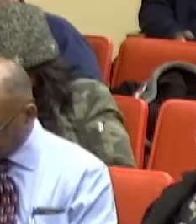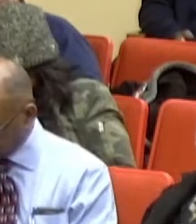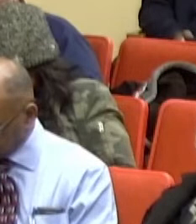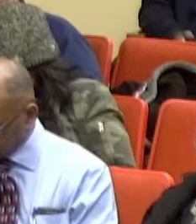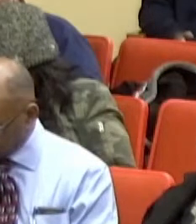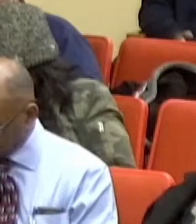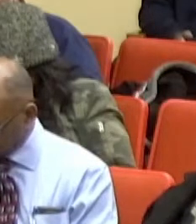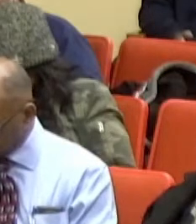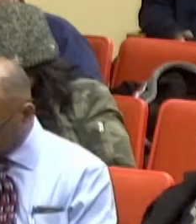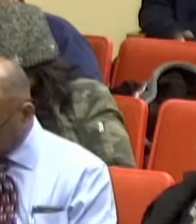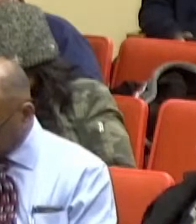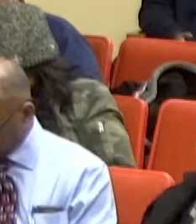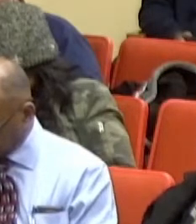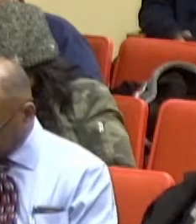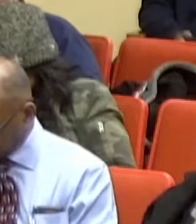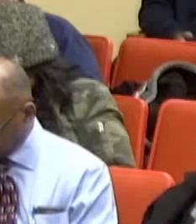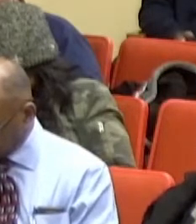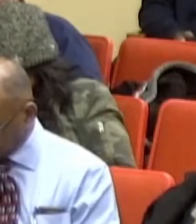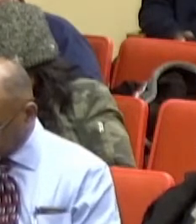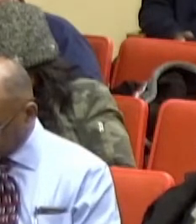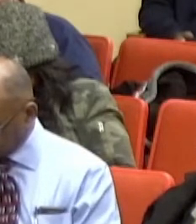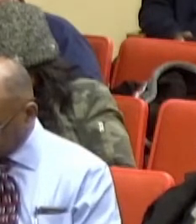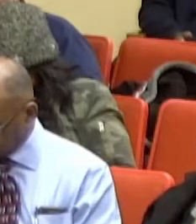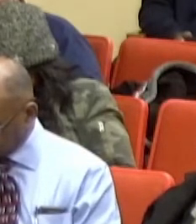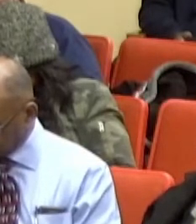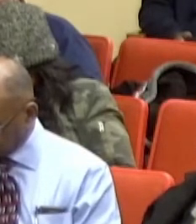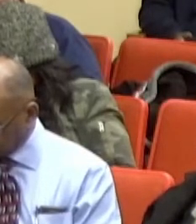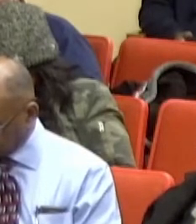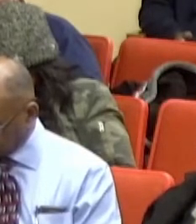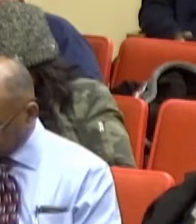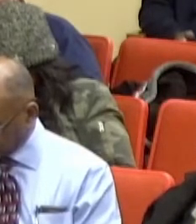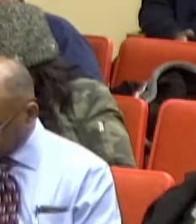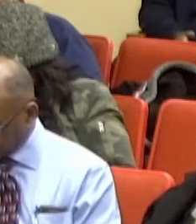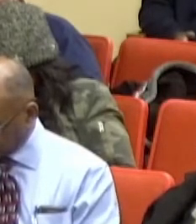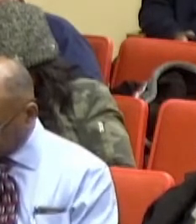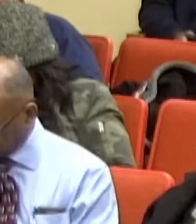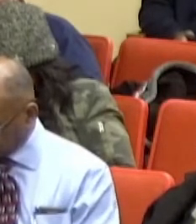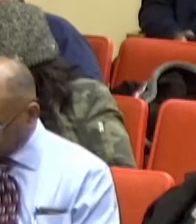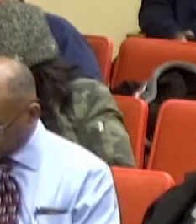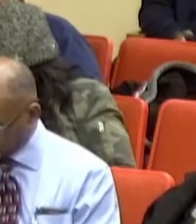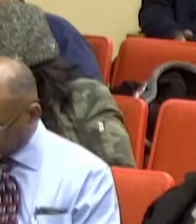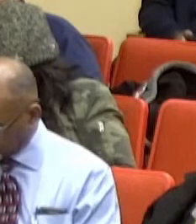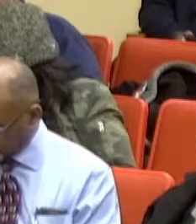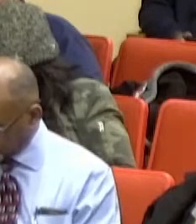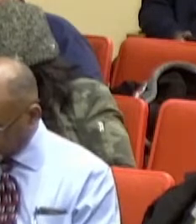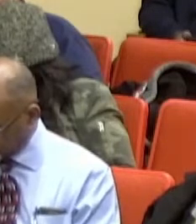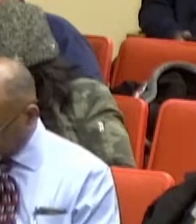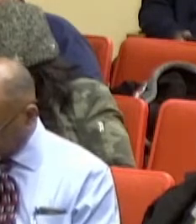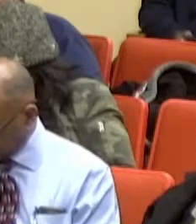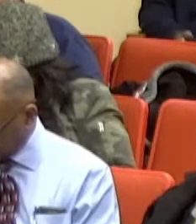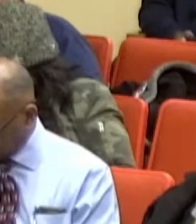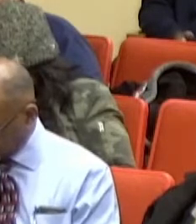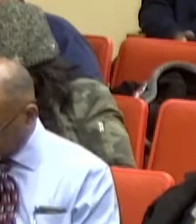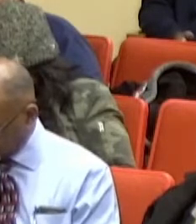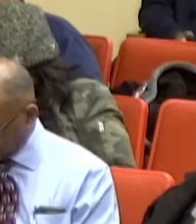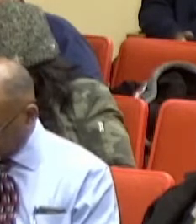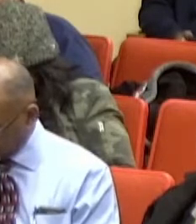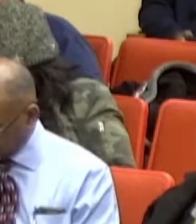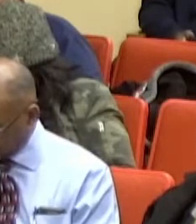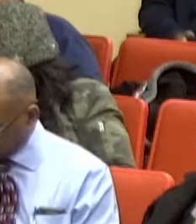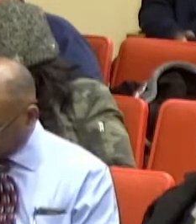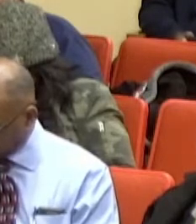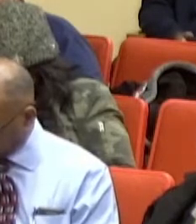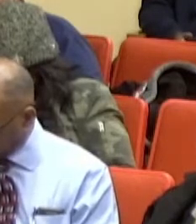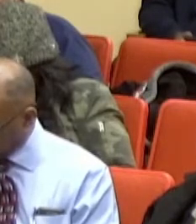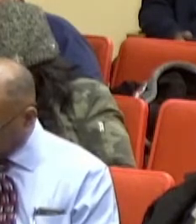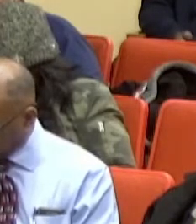that clearly protect this property. In DJ Development's letter to you, they acknowledged only the blue line stream